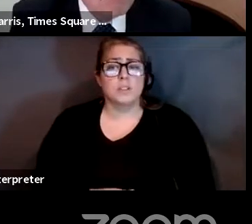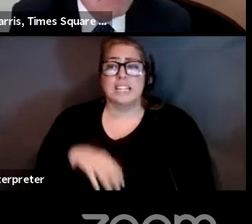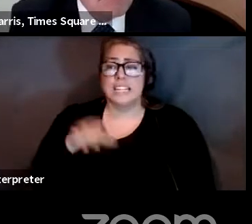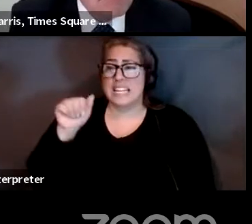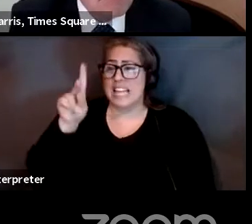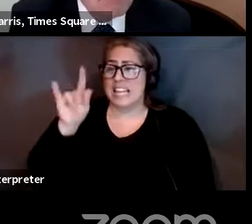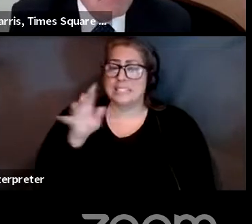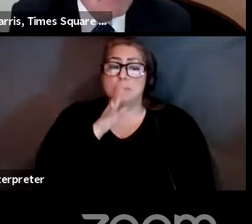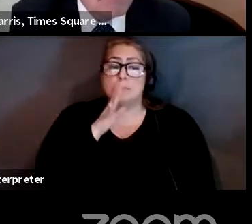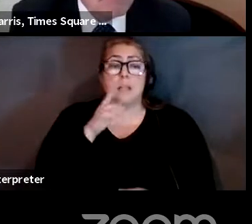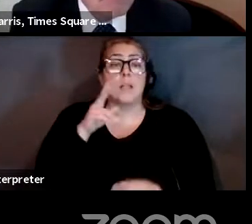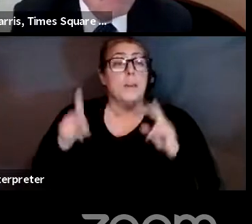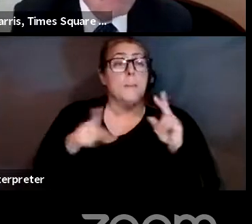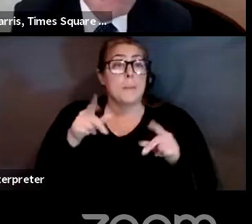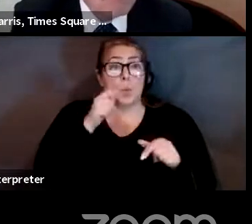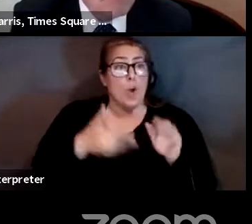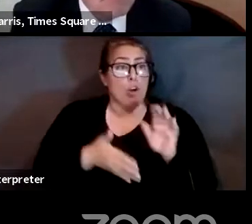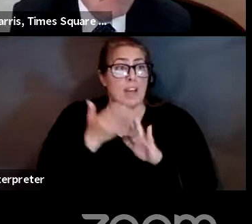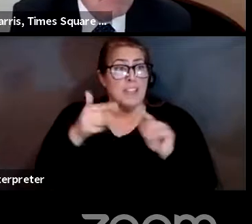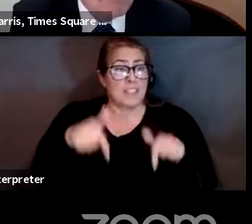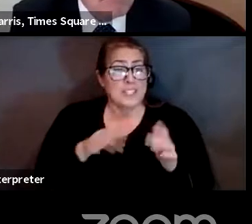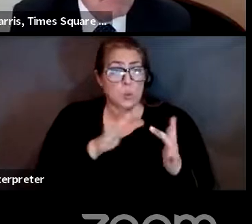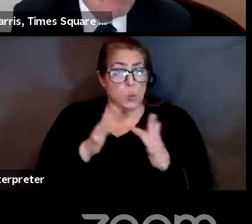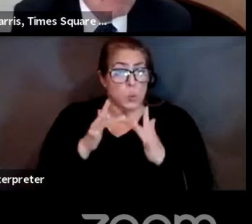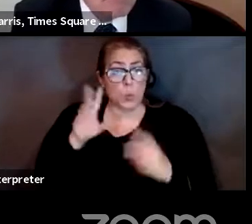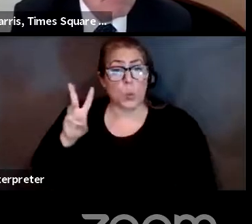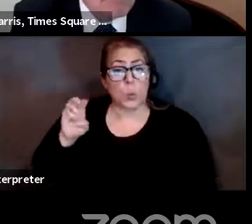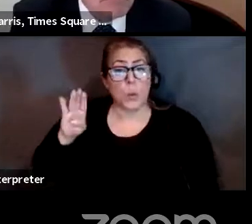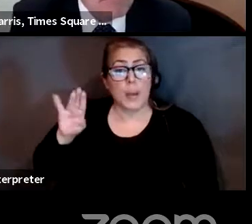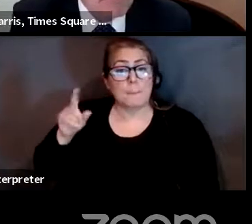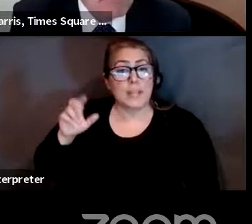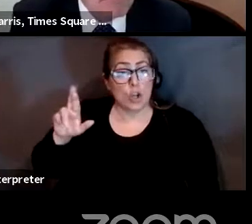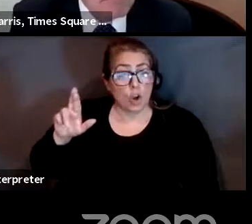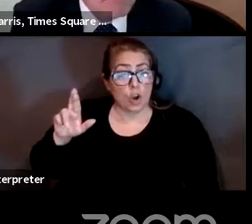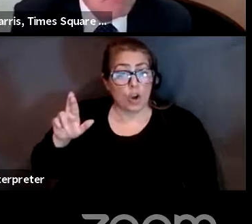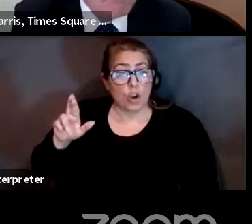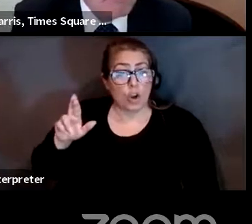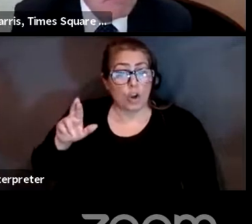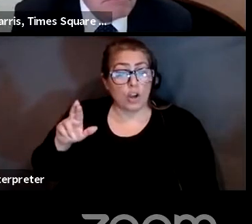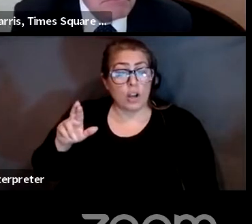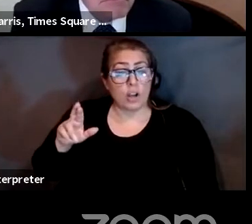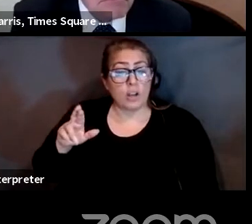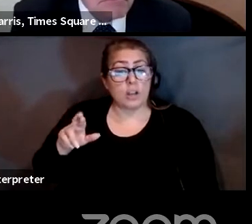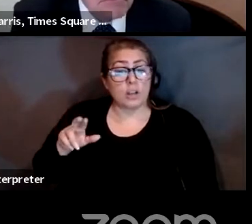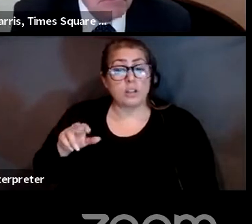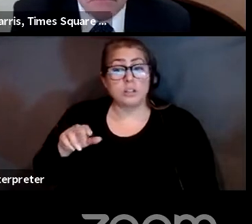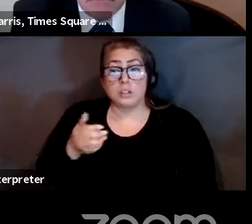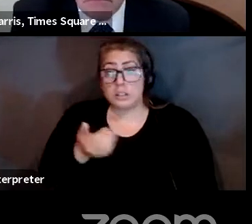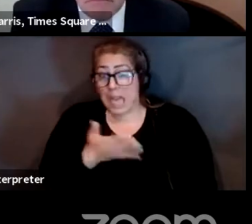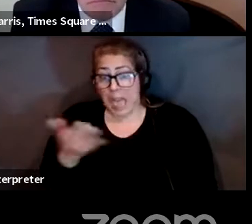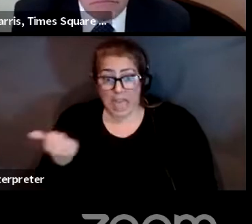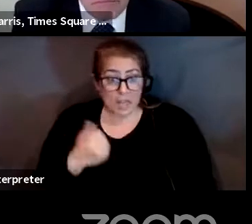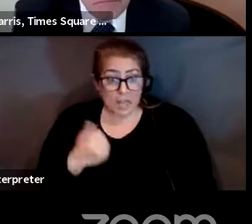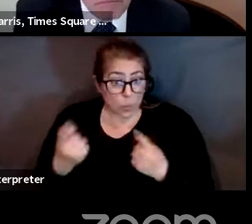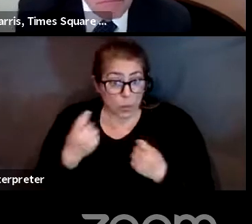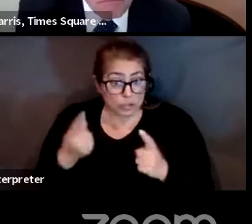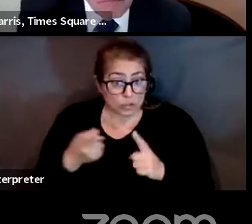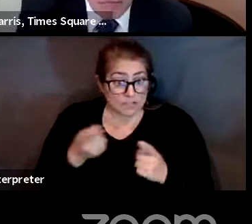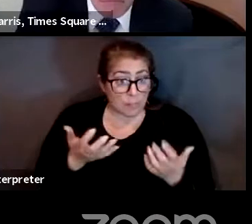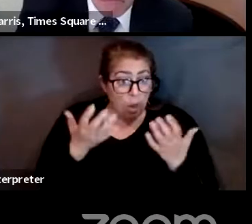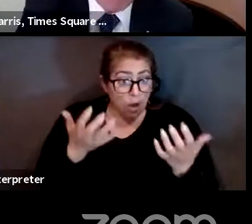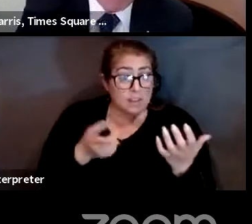running this webinar, are there questions that the audience has sent in that,